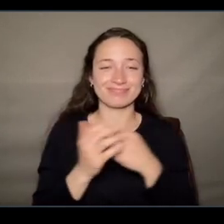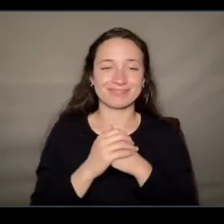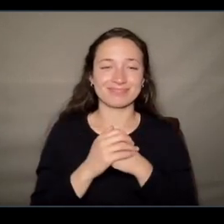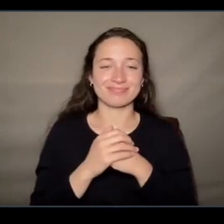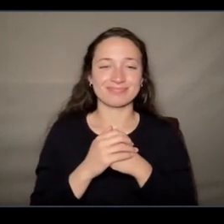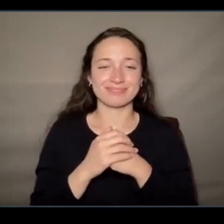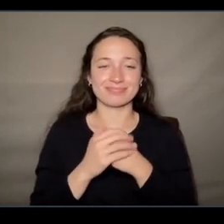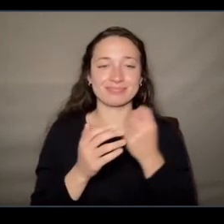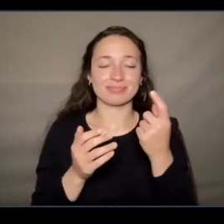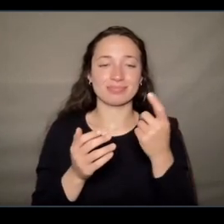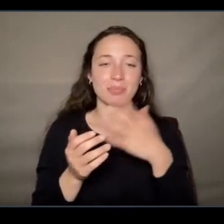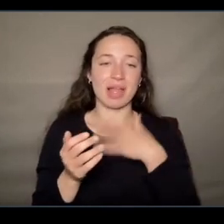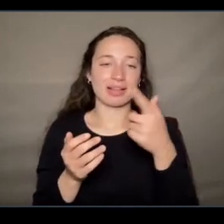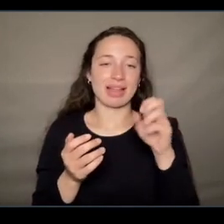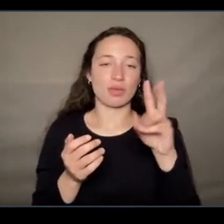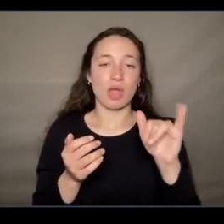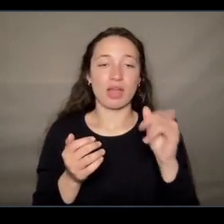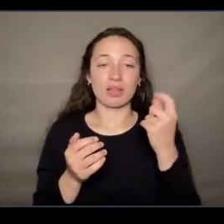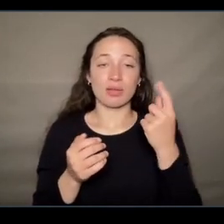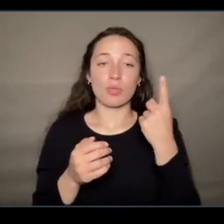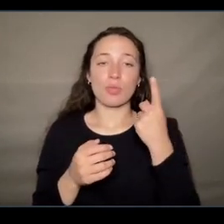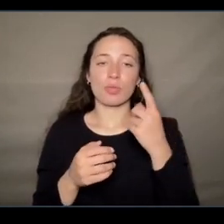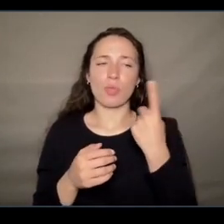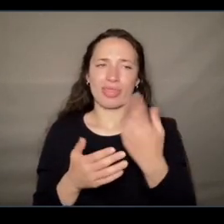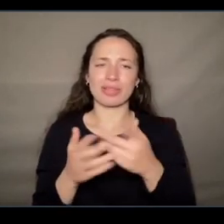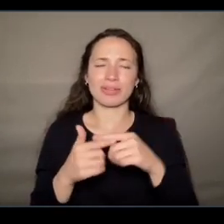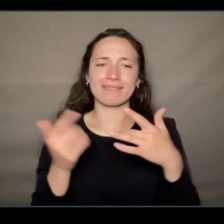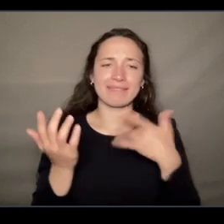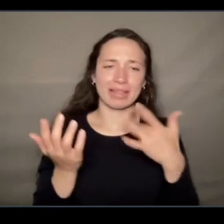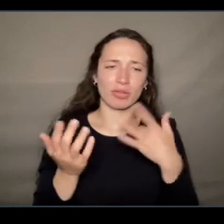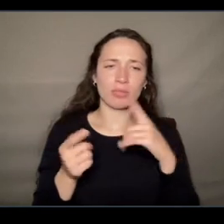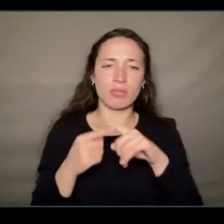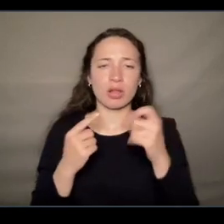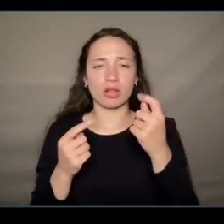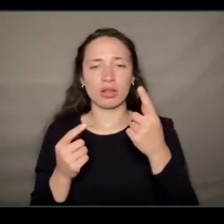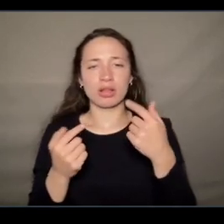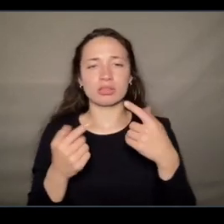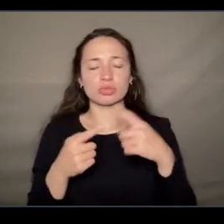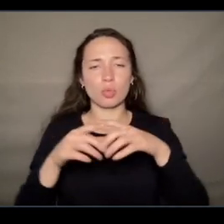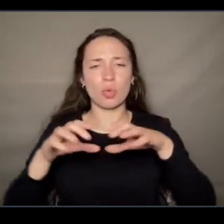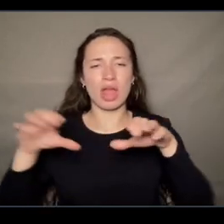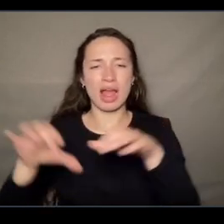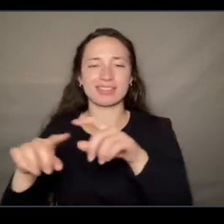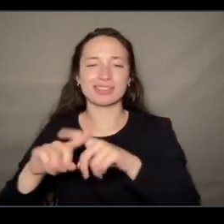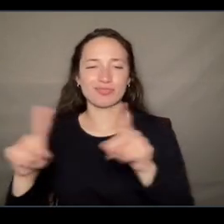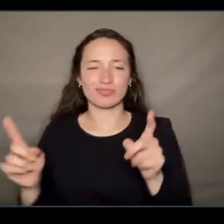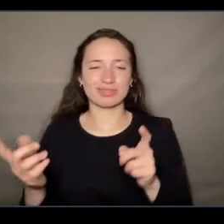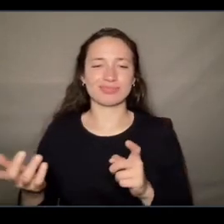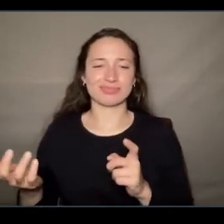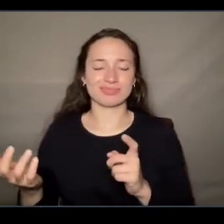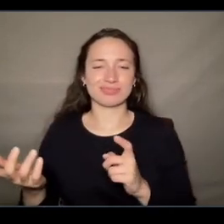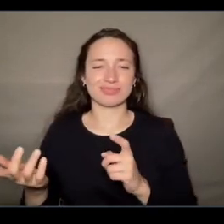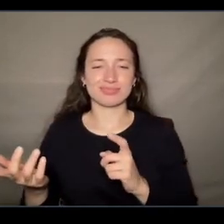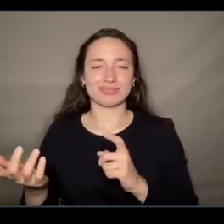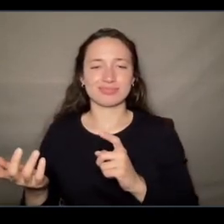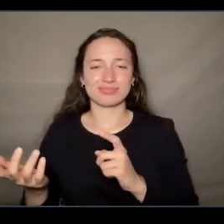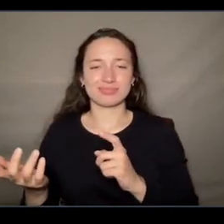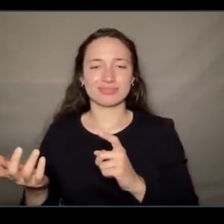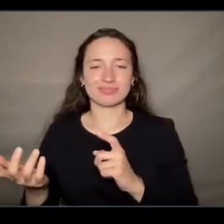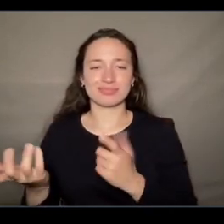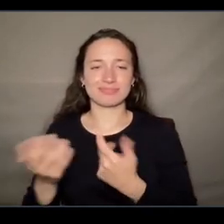my doorway, my gateway. Because it's one thing to feel, but then to have agency